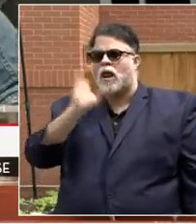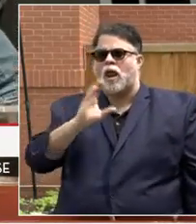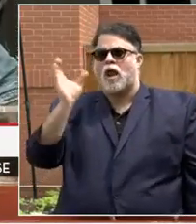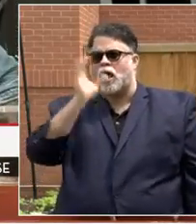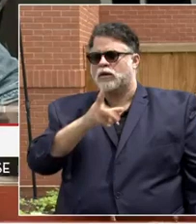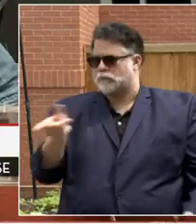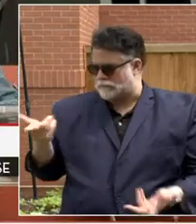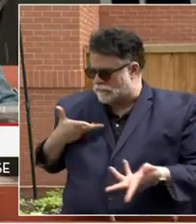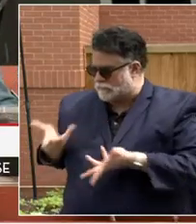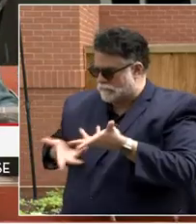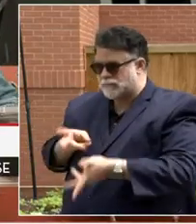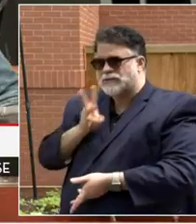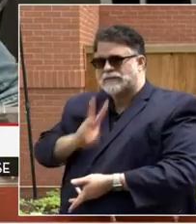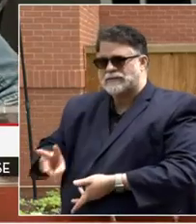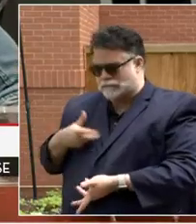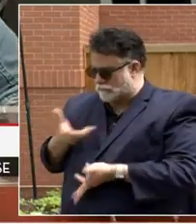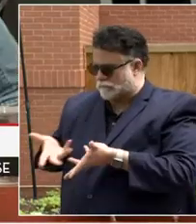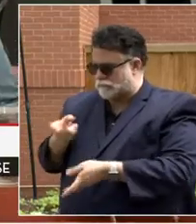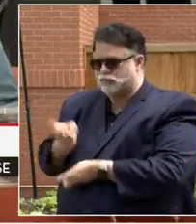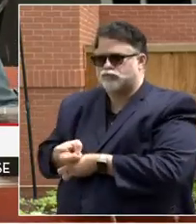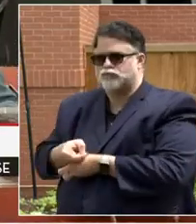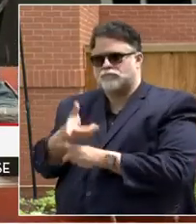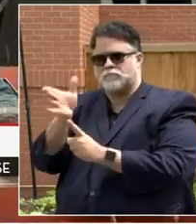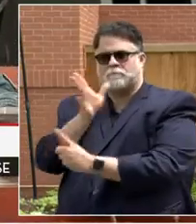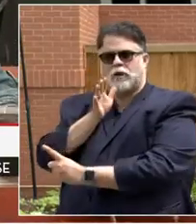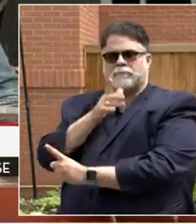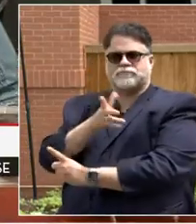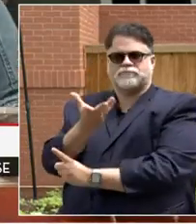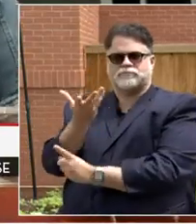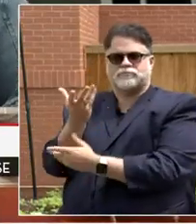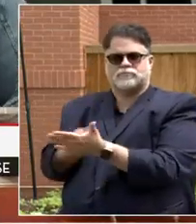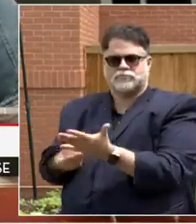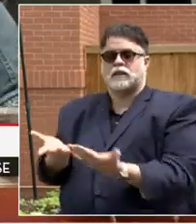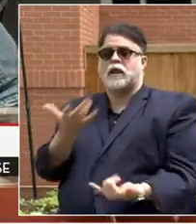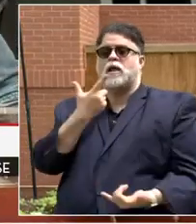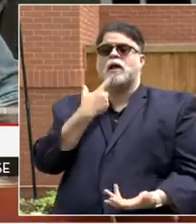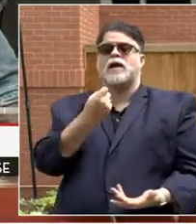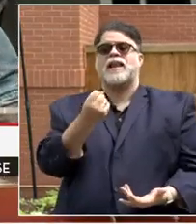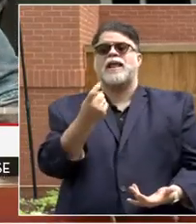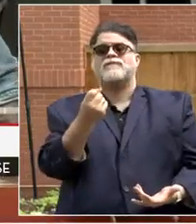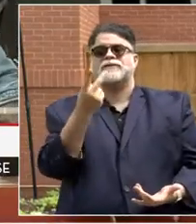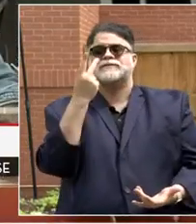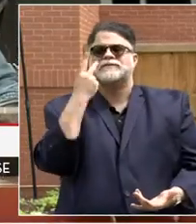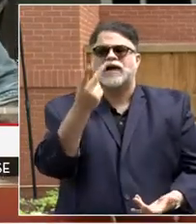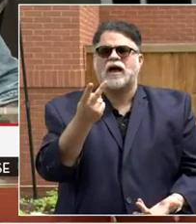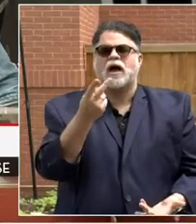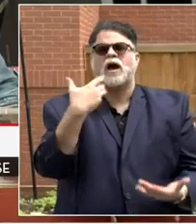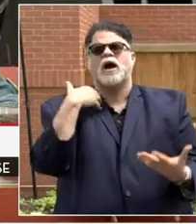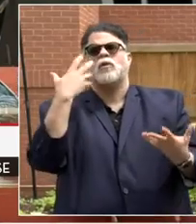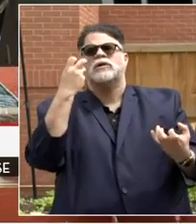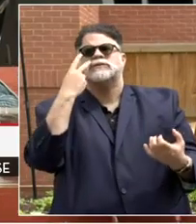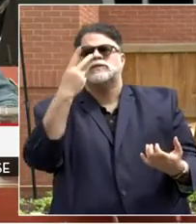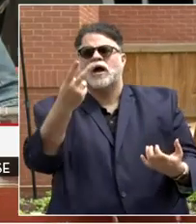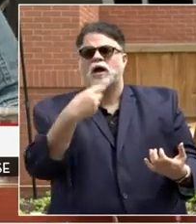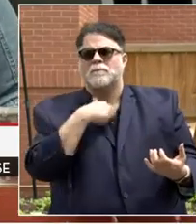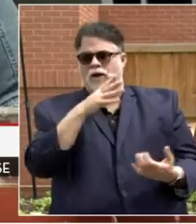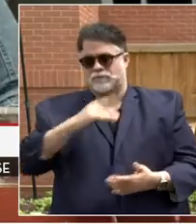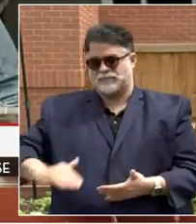told me he wanted to go to heaven at the age of 11. And that's how old my son was when he helped me.